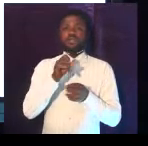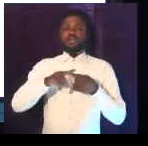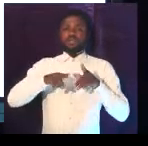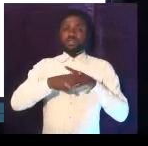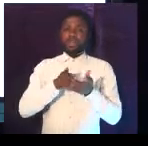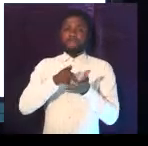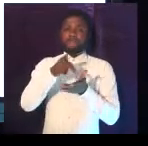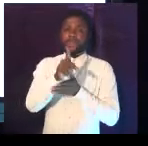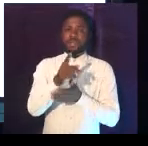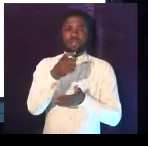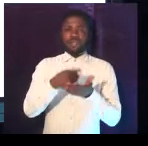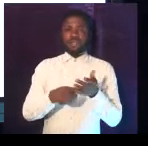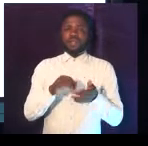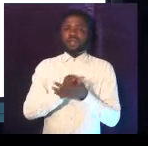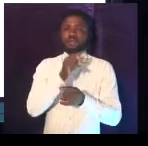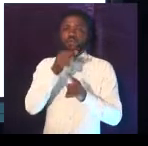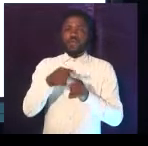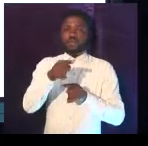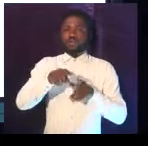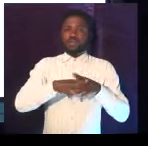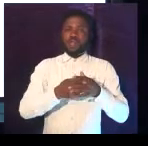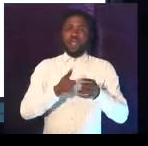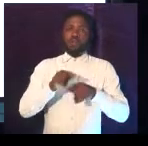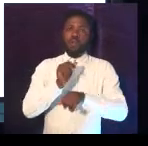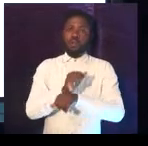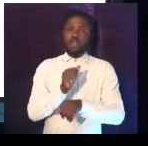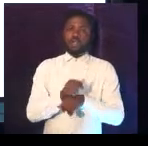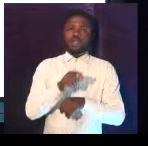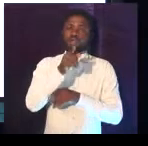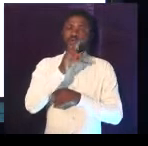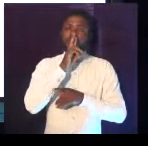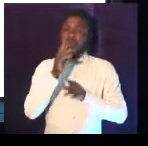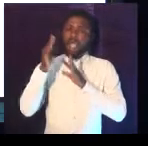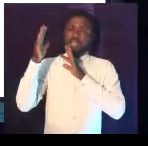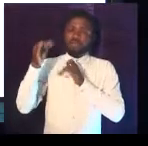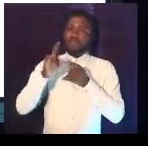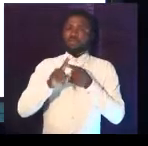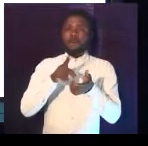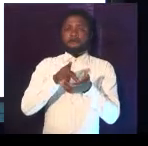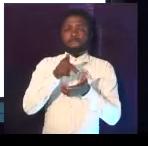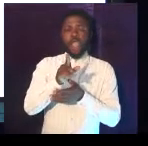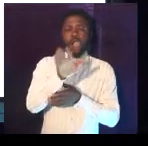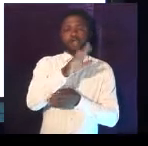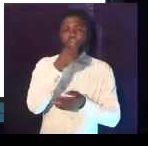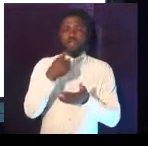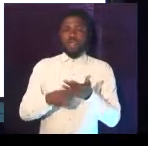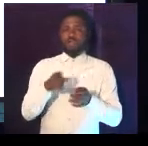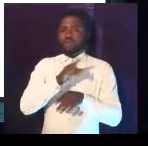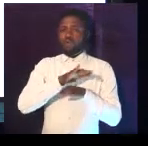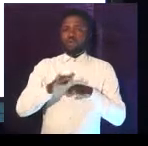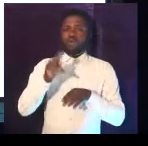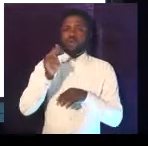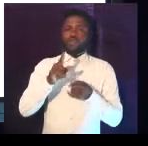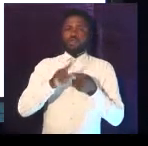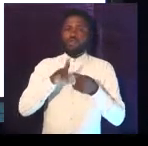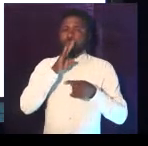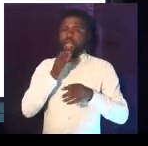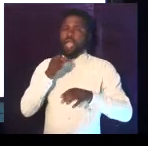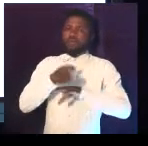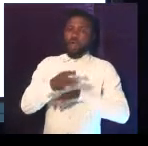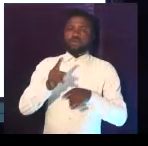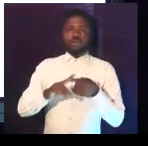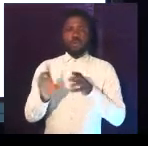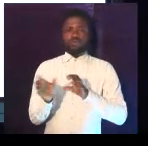you are up to the age to start paying taxes, that is when you start working. You are expected to pay your tax. You don't need to